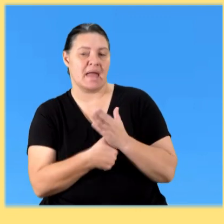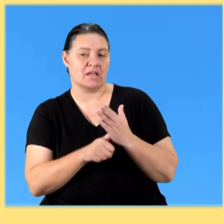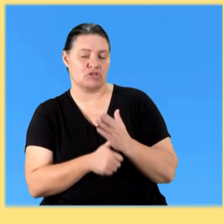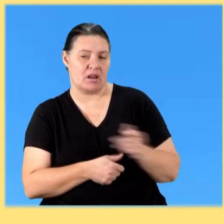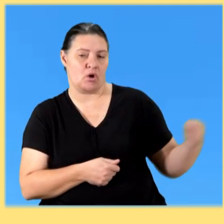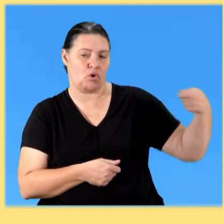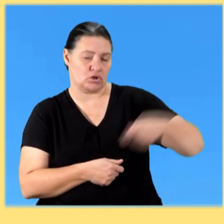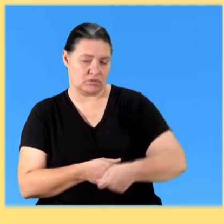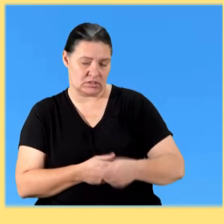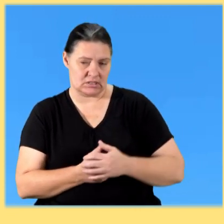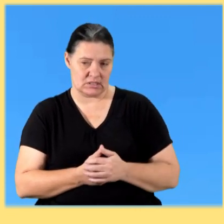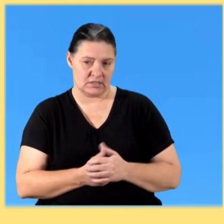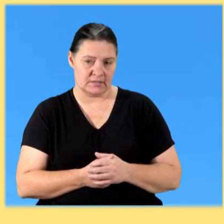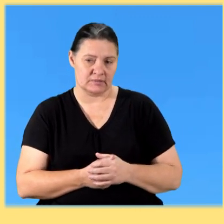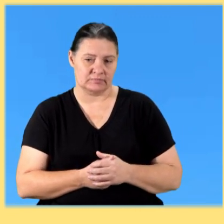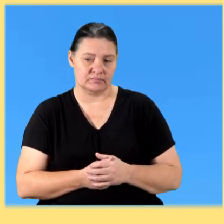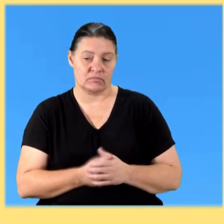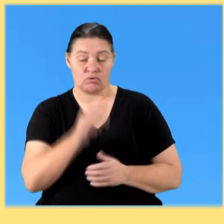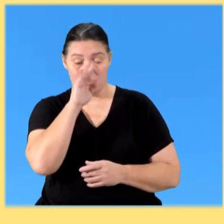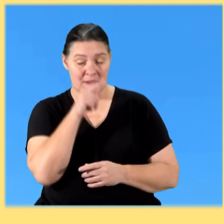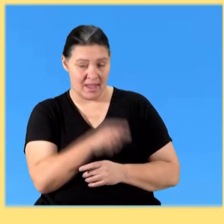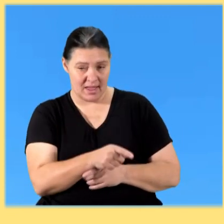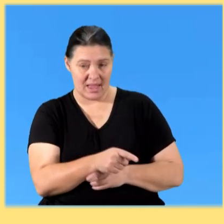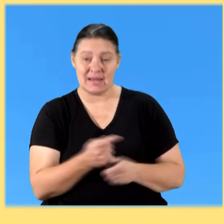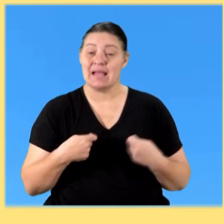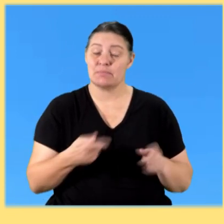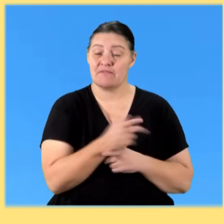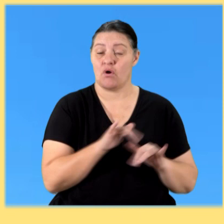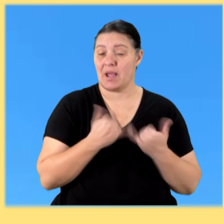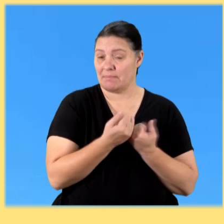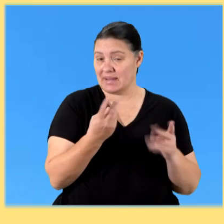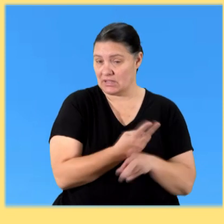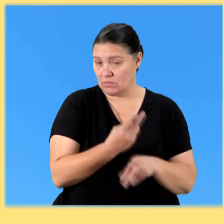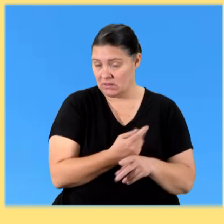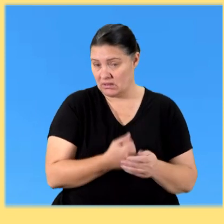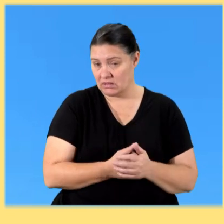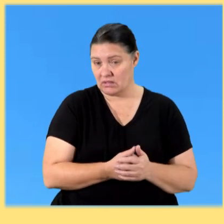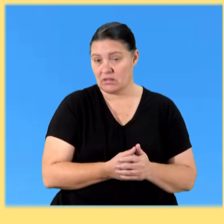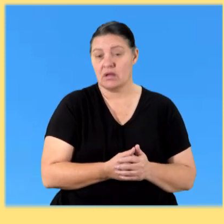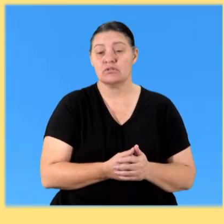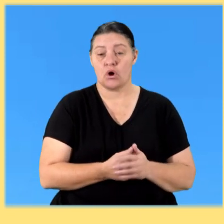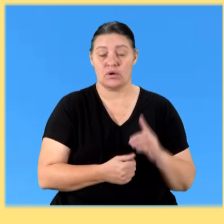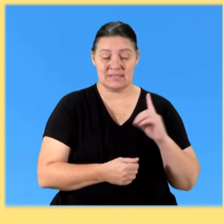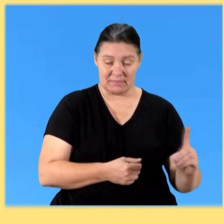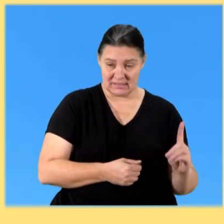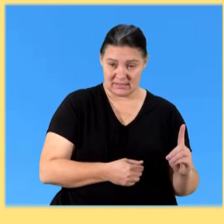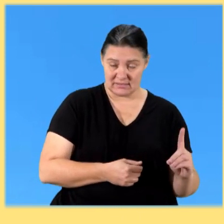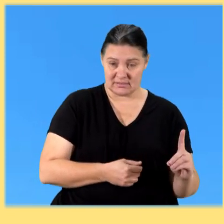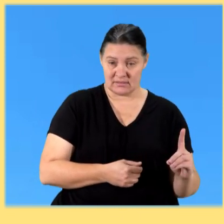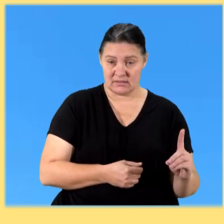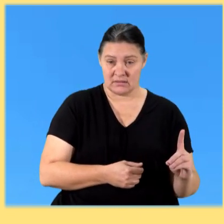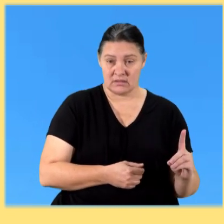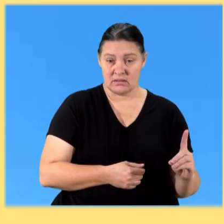pension contribution. Pension contributions, remember this is an expense to the company as well. And then on the debit